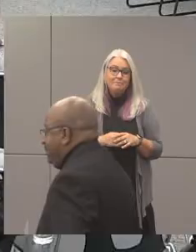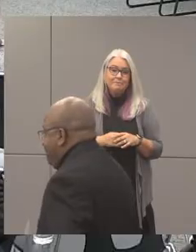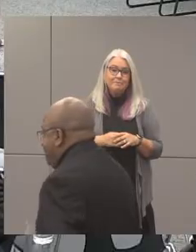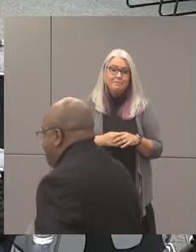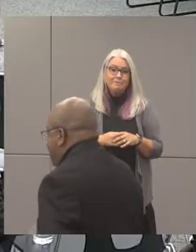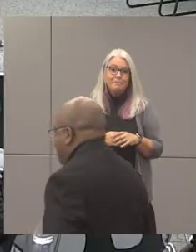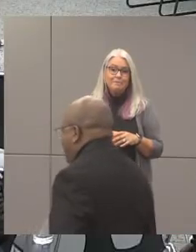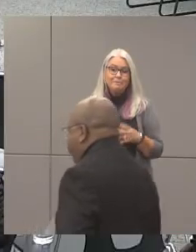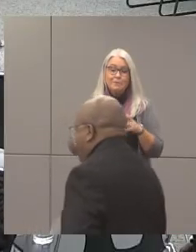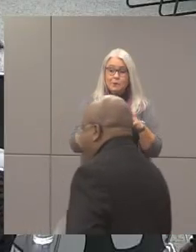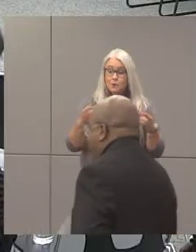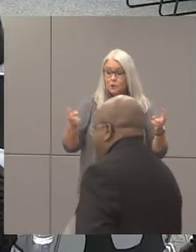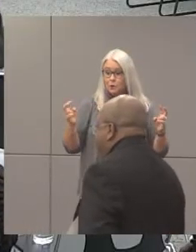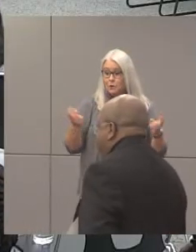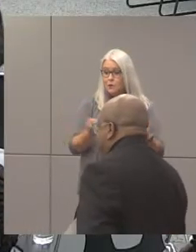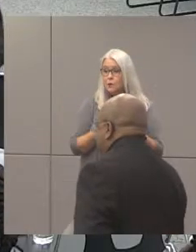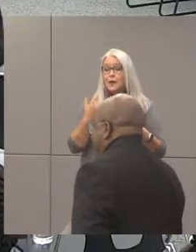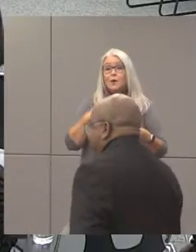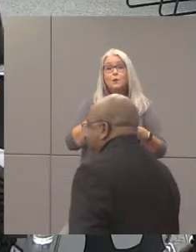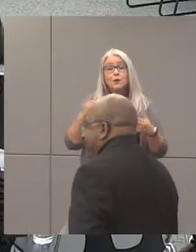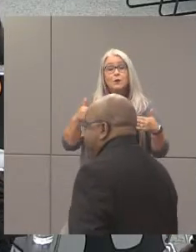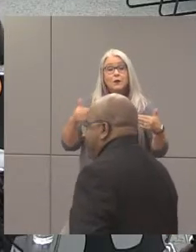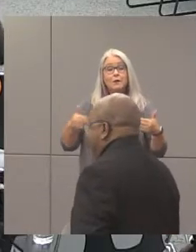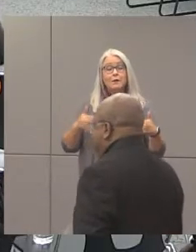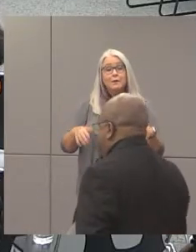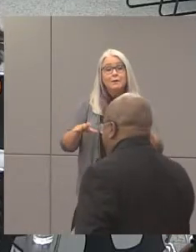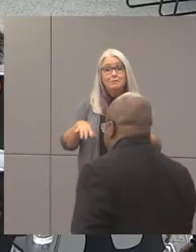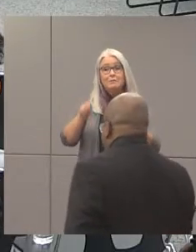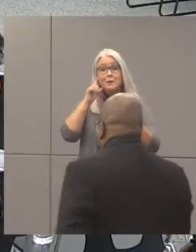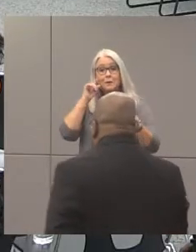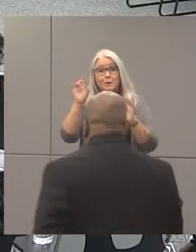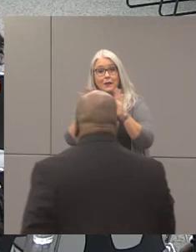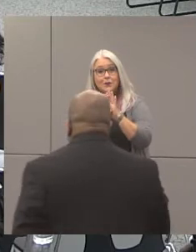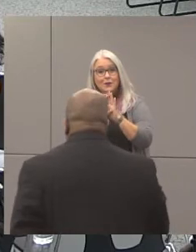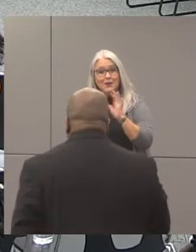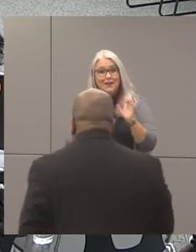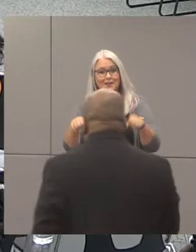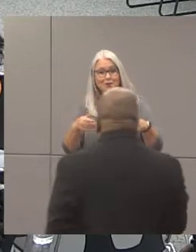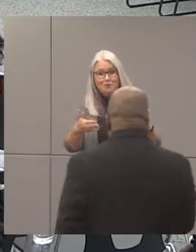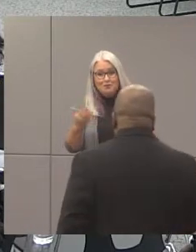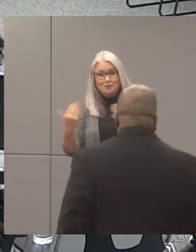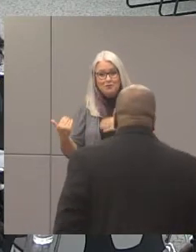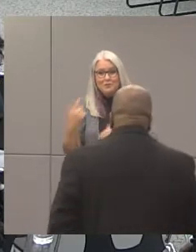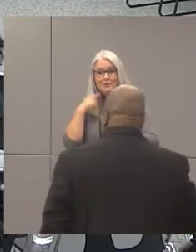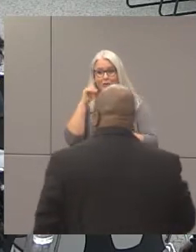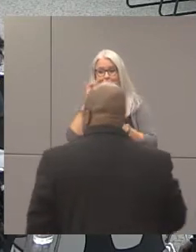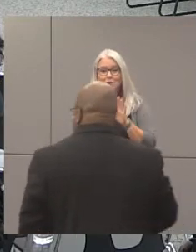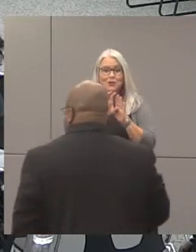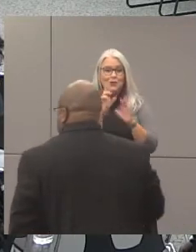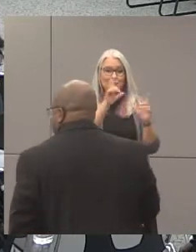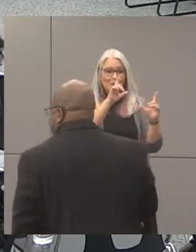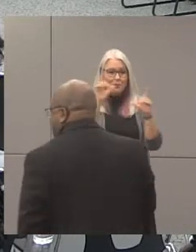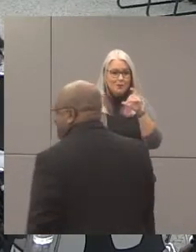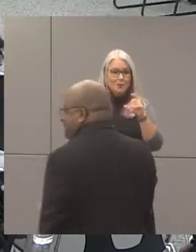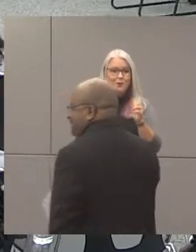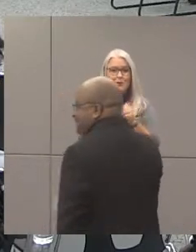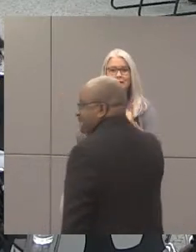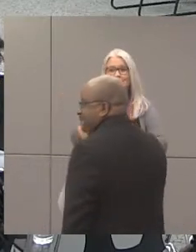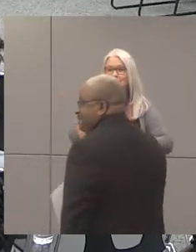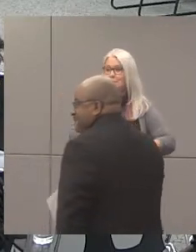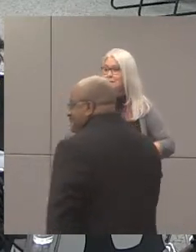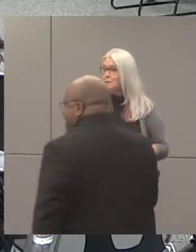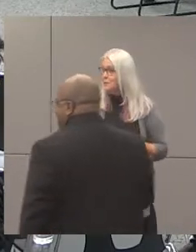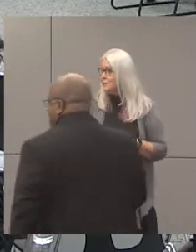Trustees, I would like you all to be in the picture, if you would be willing to do that with us. Thank you.